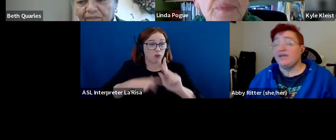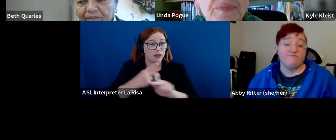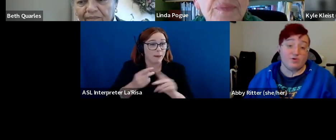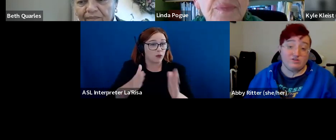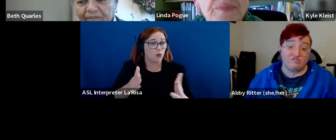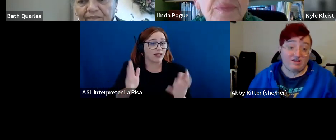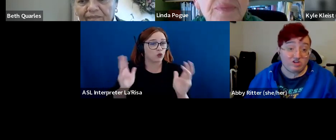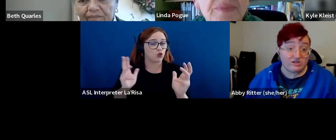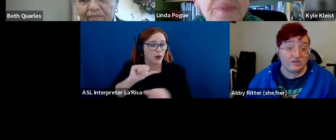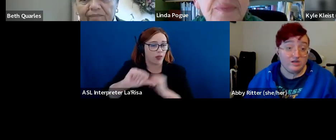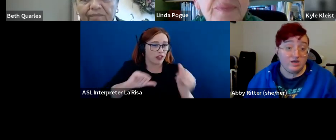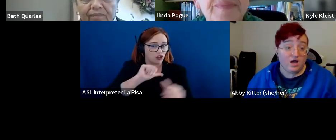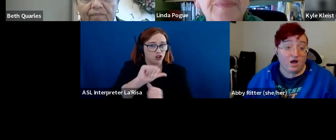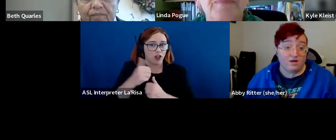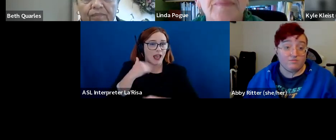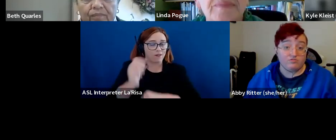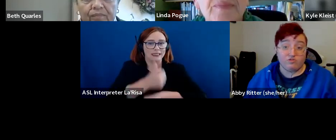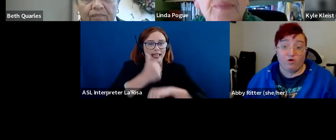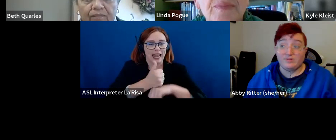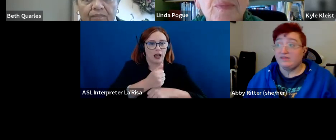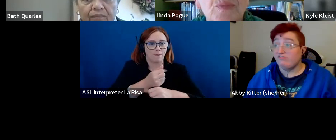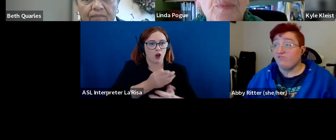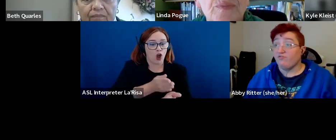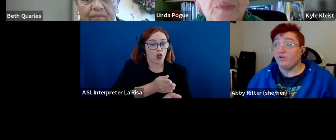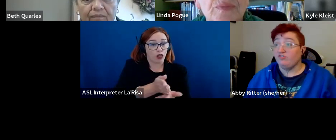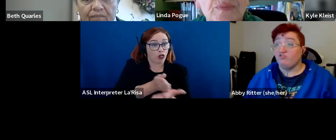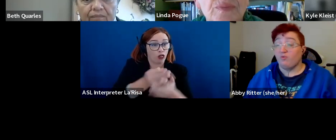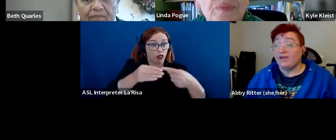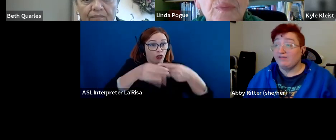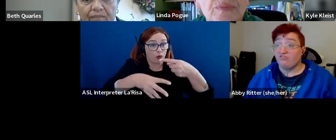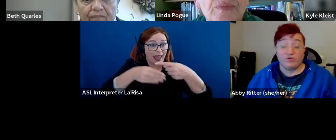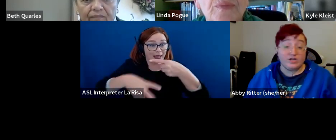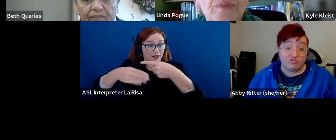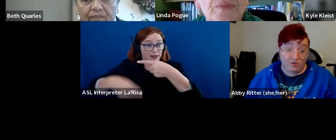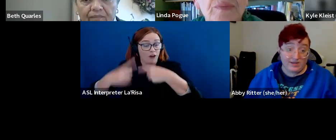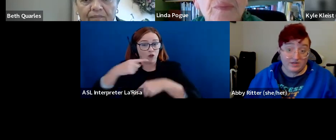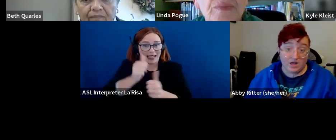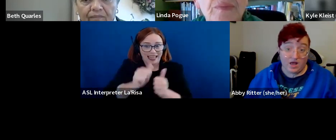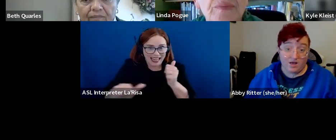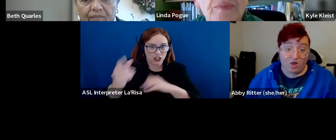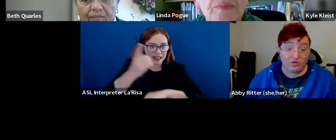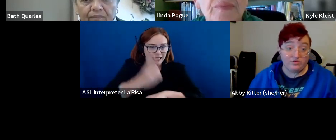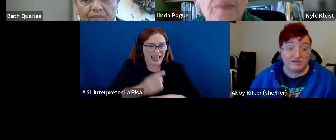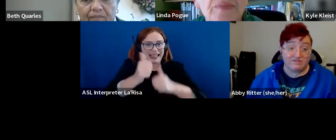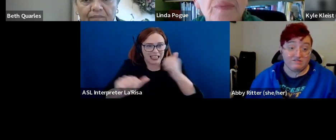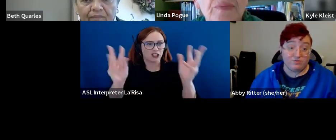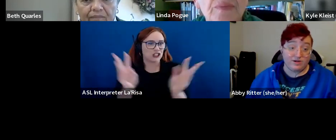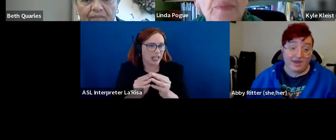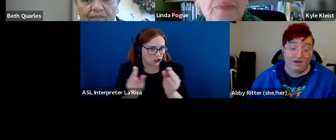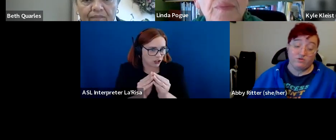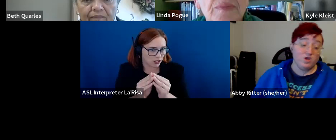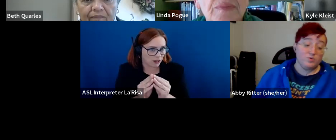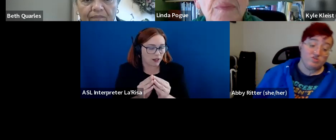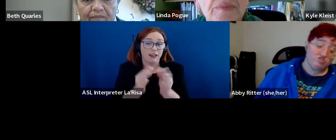each day and for each session. So please feel free to join. It's free to join. All you need is a